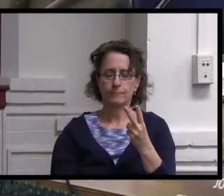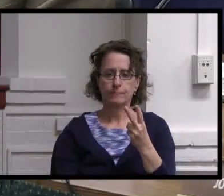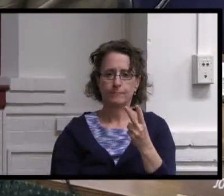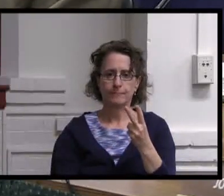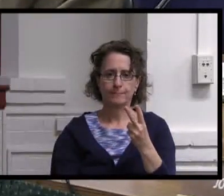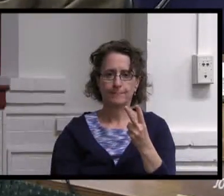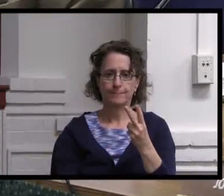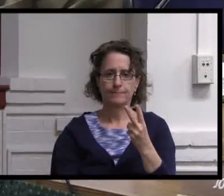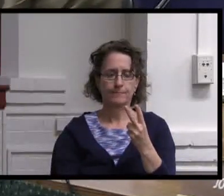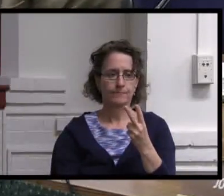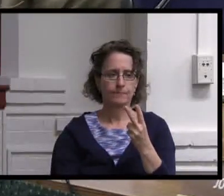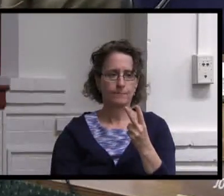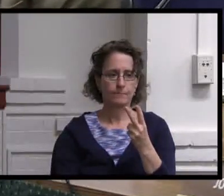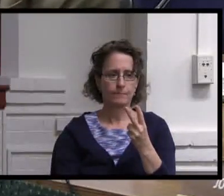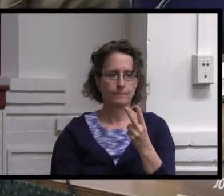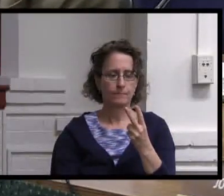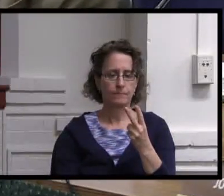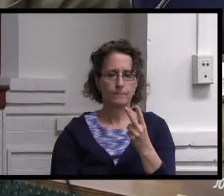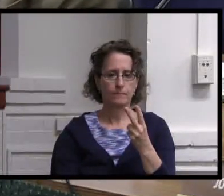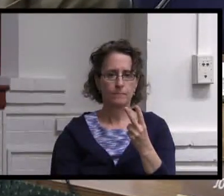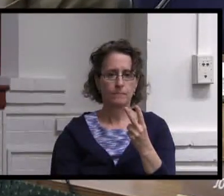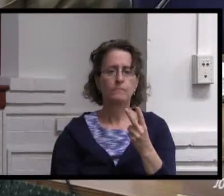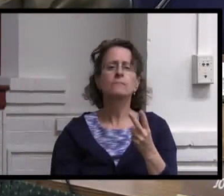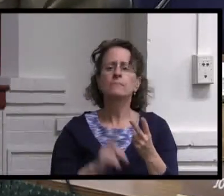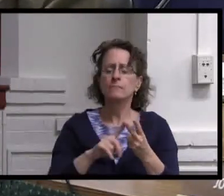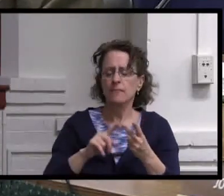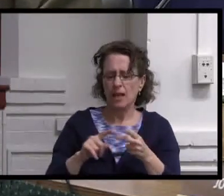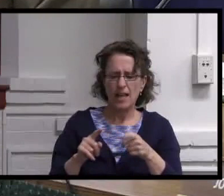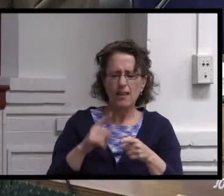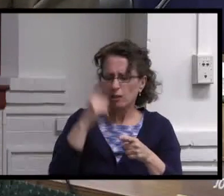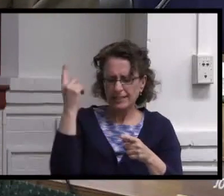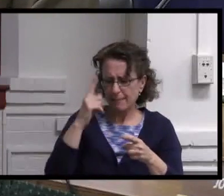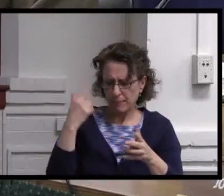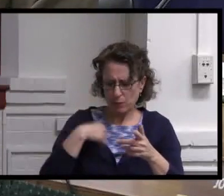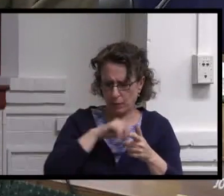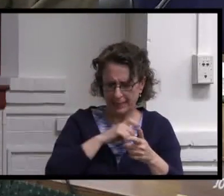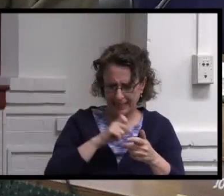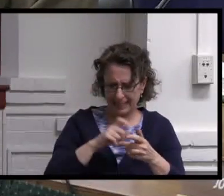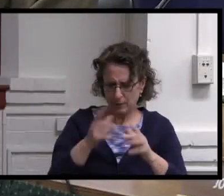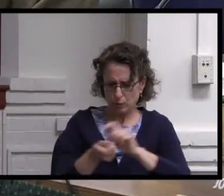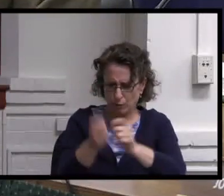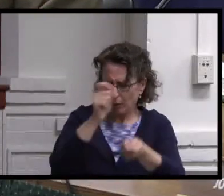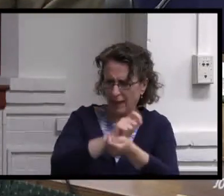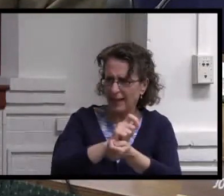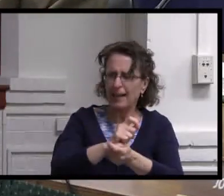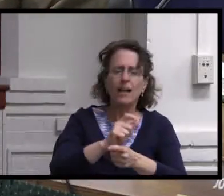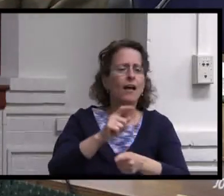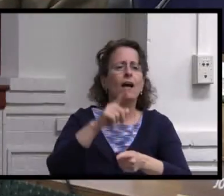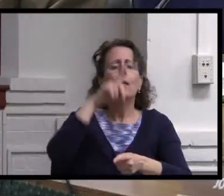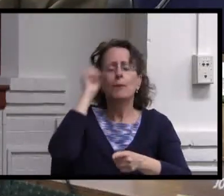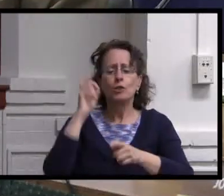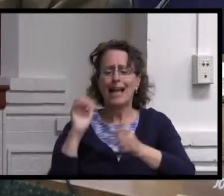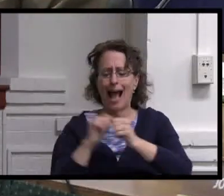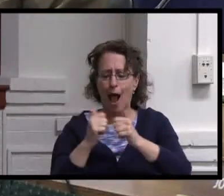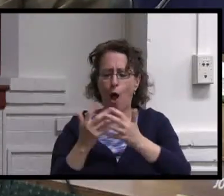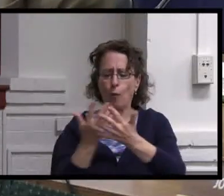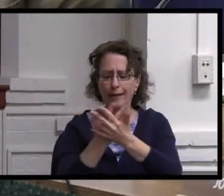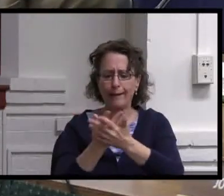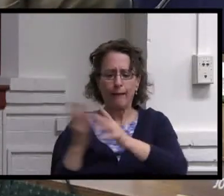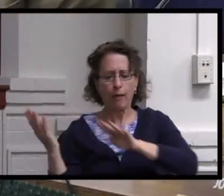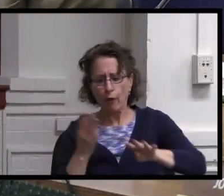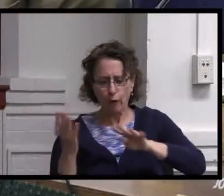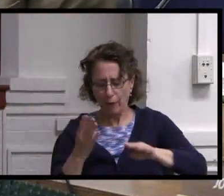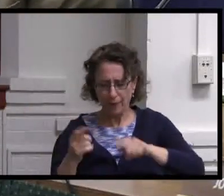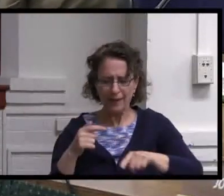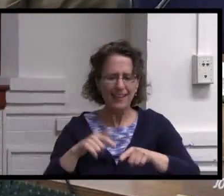this particular part of the facility be slightly modified in order to reduce the wear on the parts of the conveyor. So there are